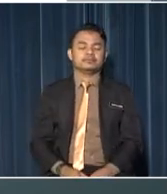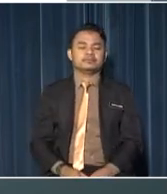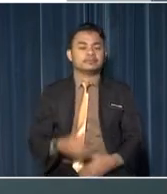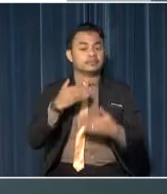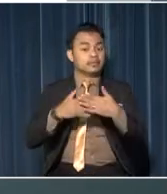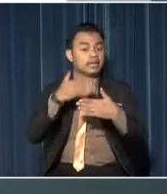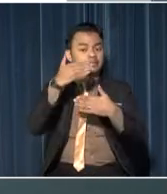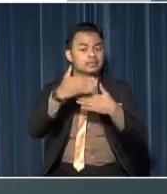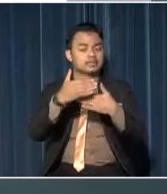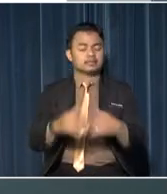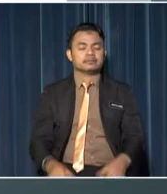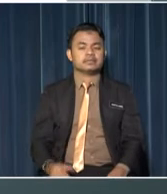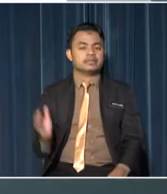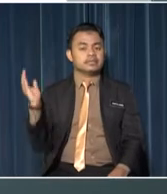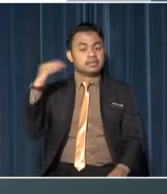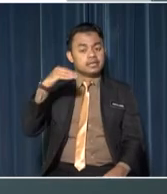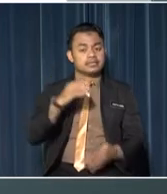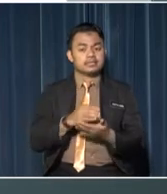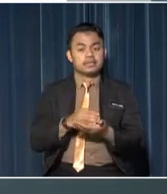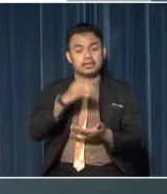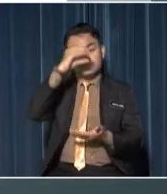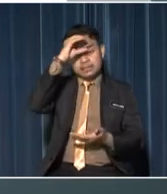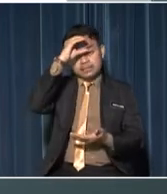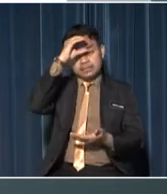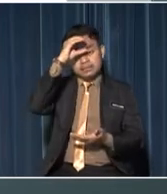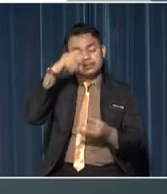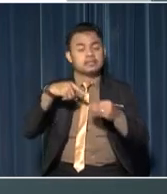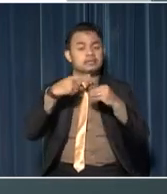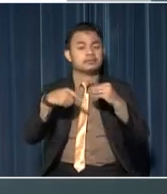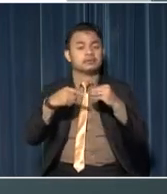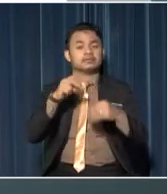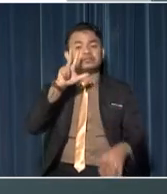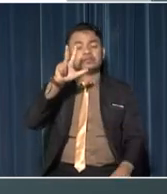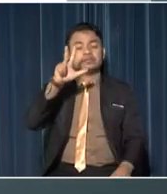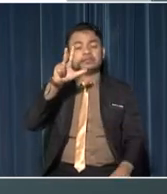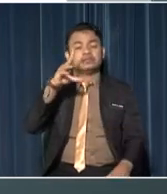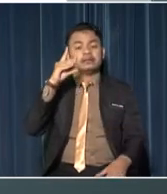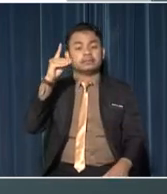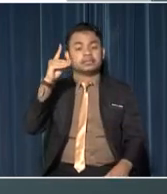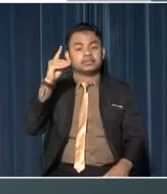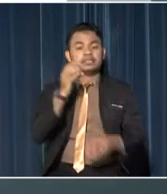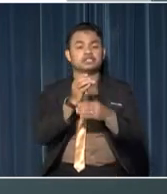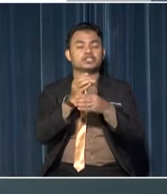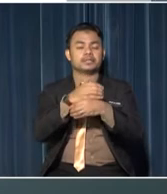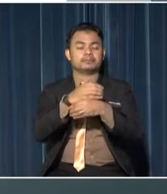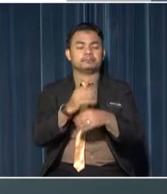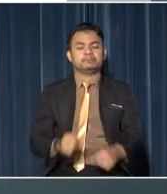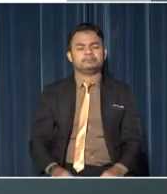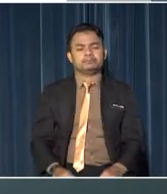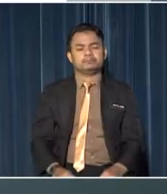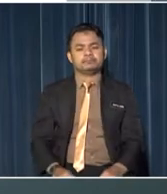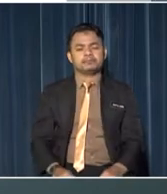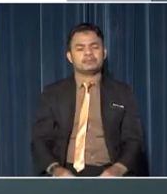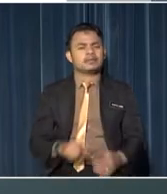Next, let's learn about three-dimensional shapes. What is